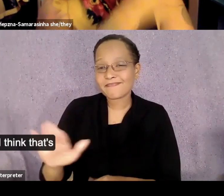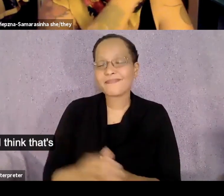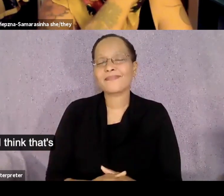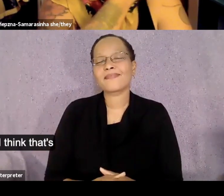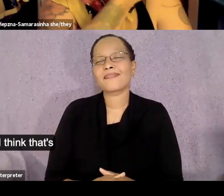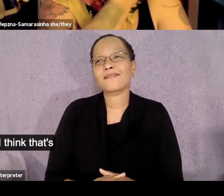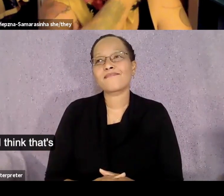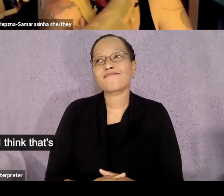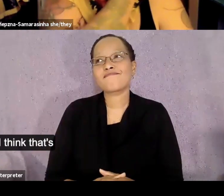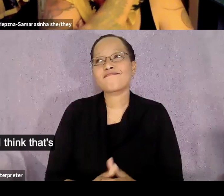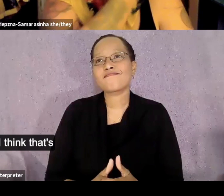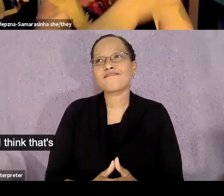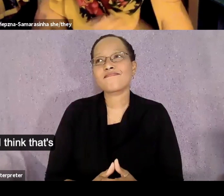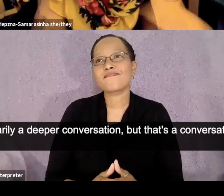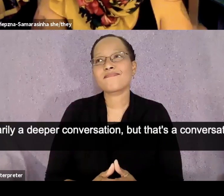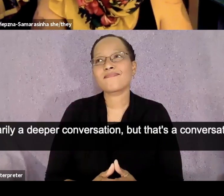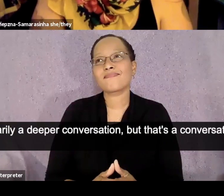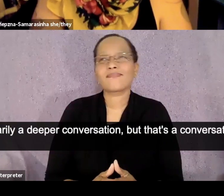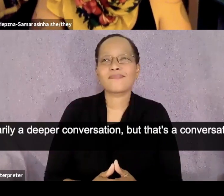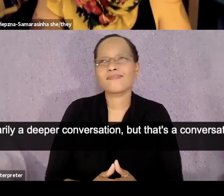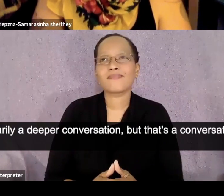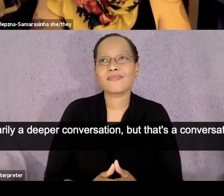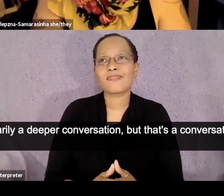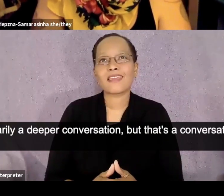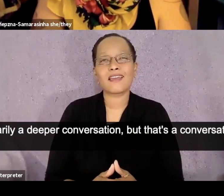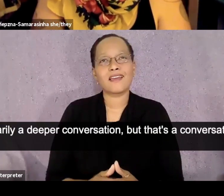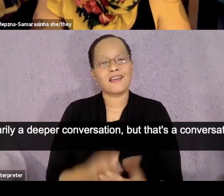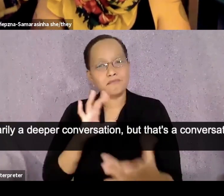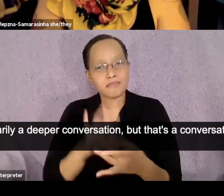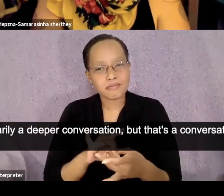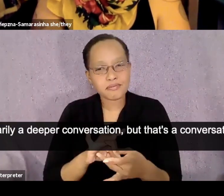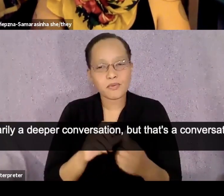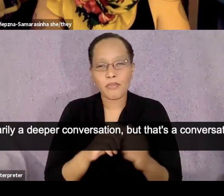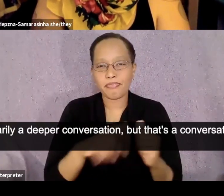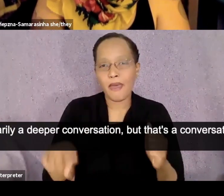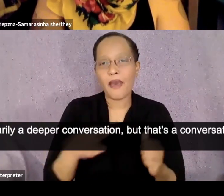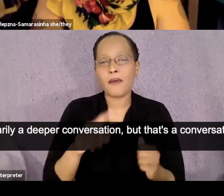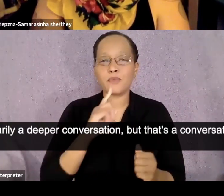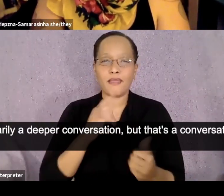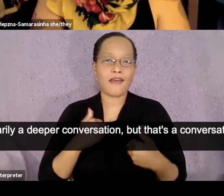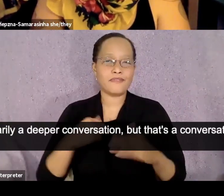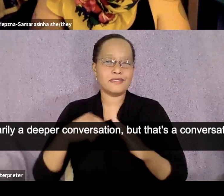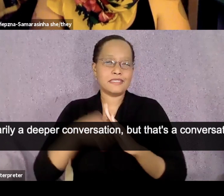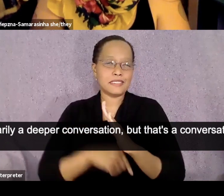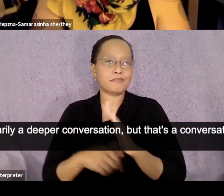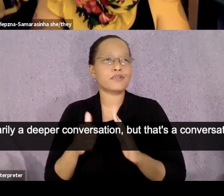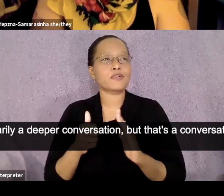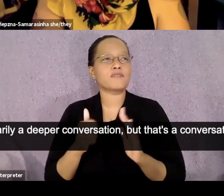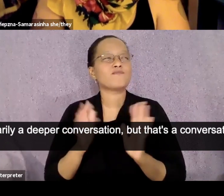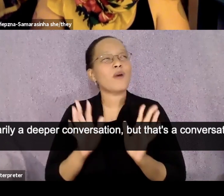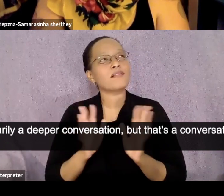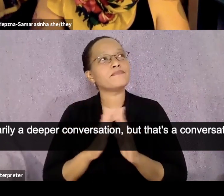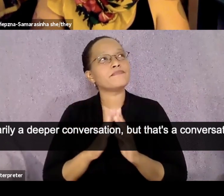like I think that's a deeper conversation about all of, not necessarily a deeper conversation, but that's